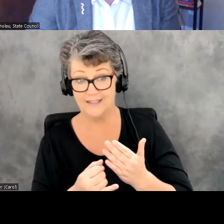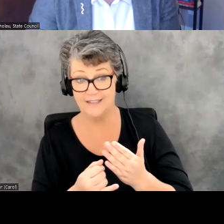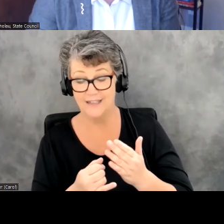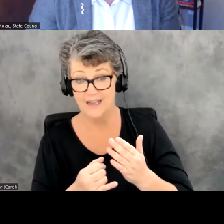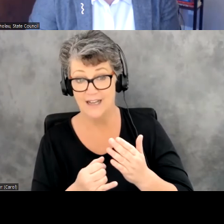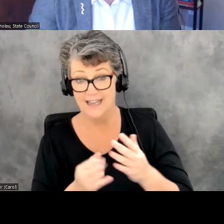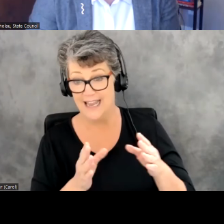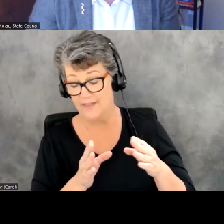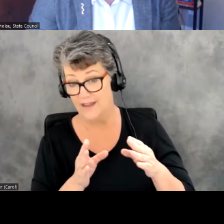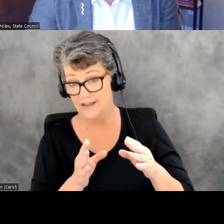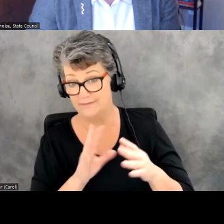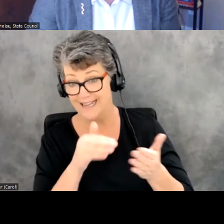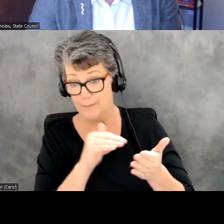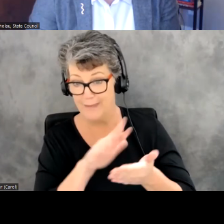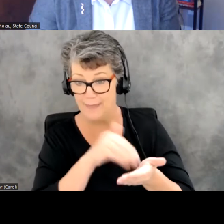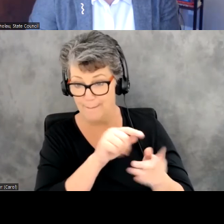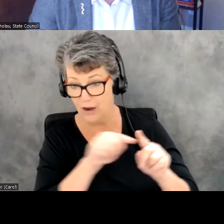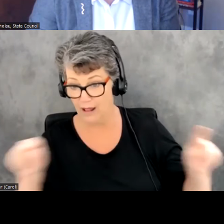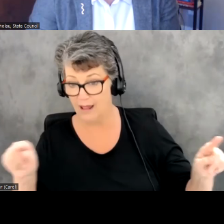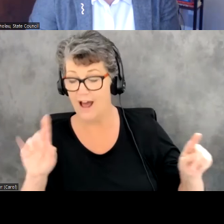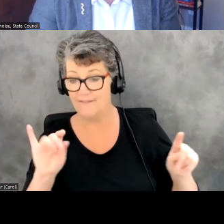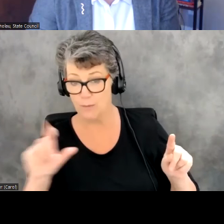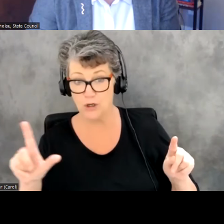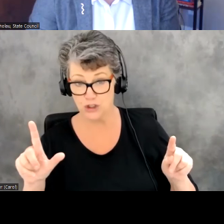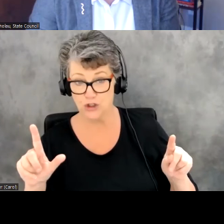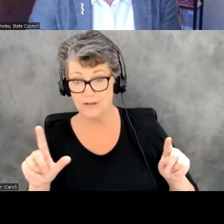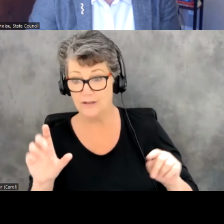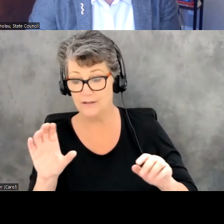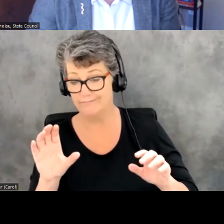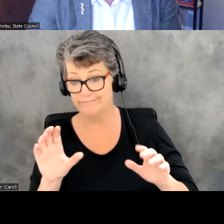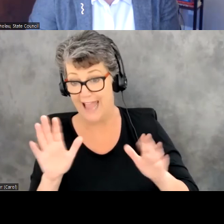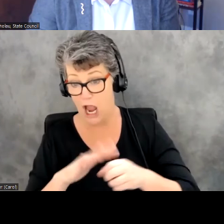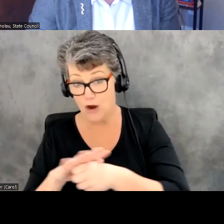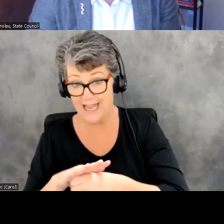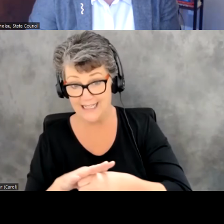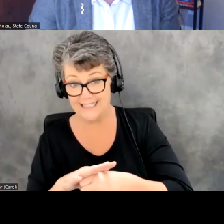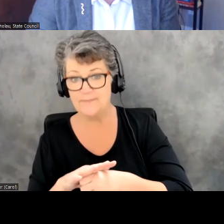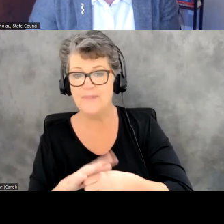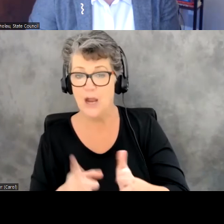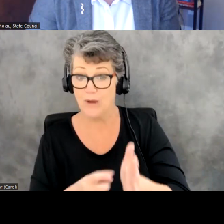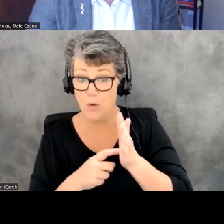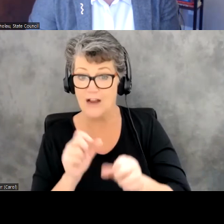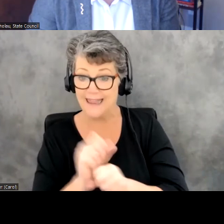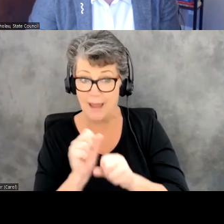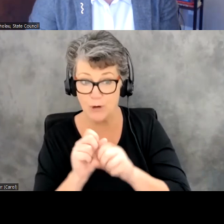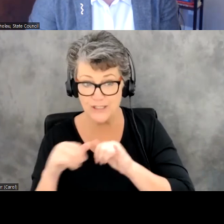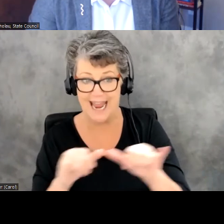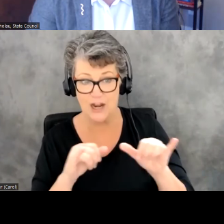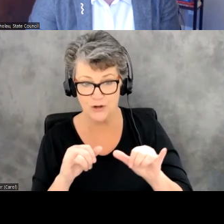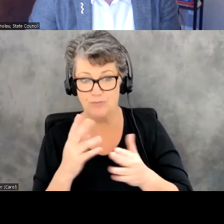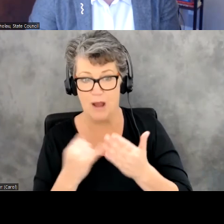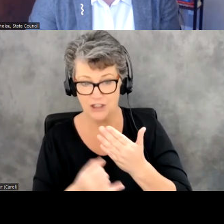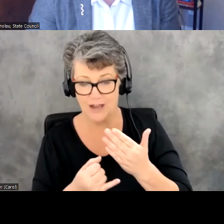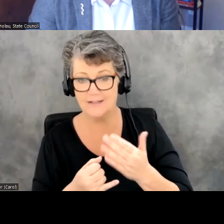corridors, it also requires labor standards on those projects, including prevailing wages, apprenticeship programs,